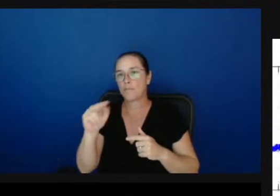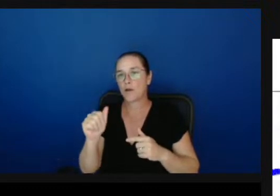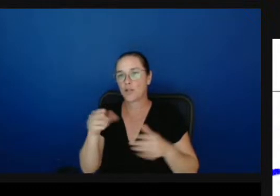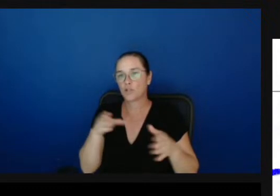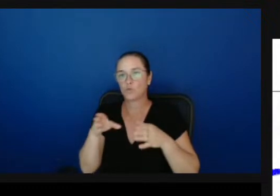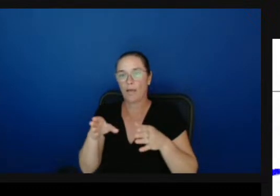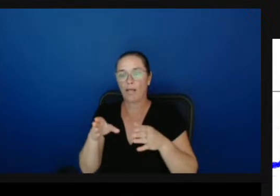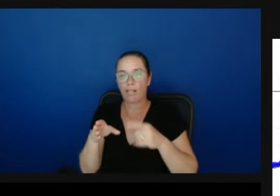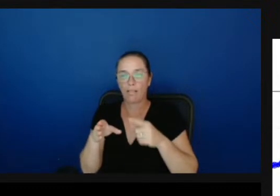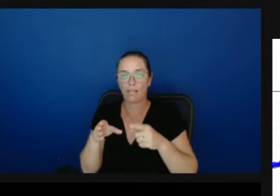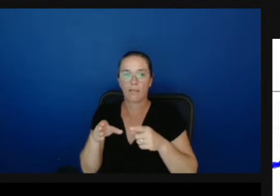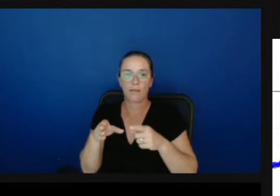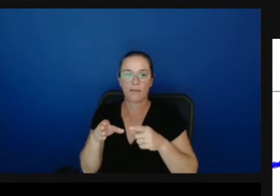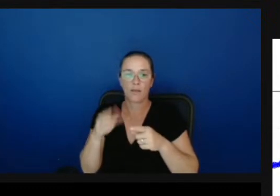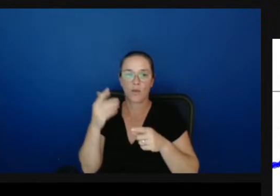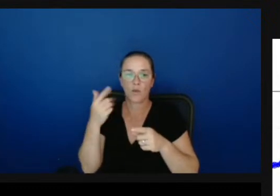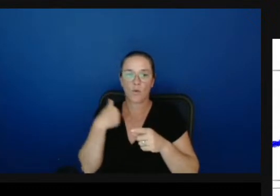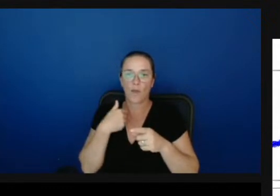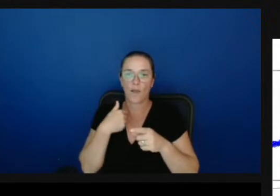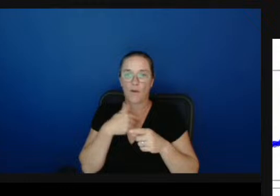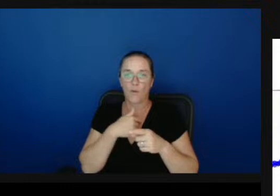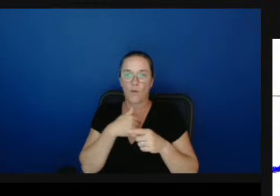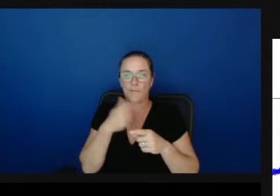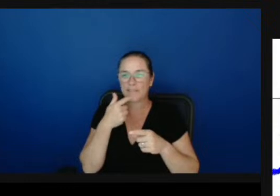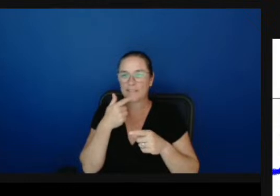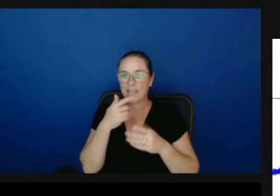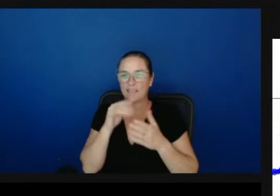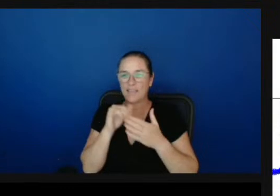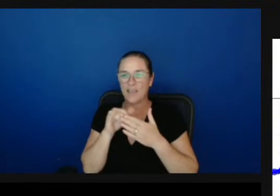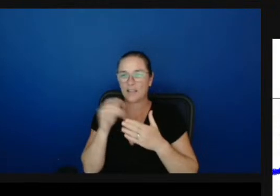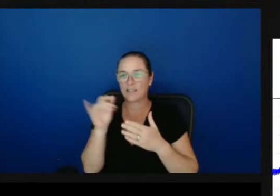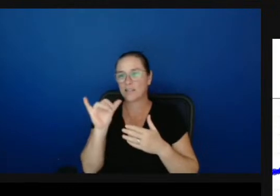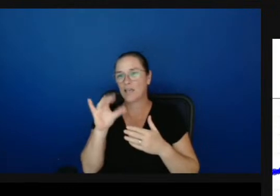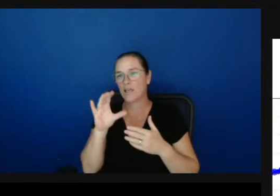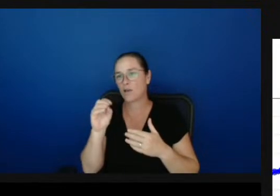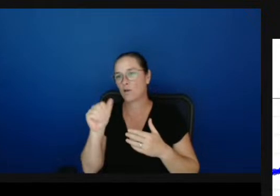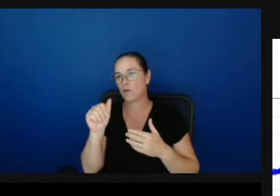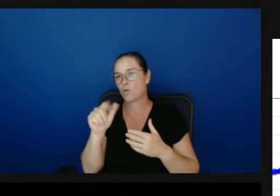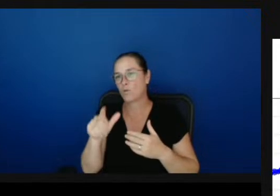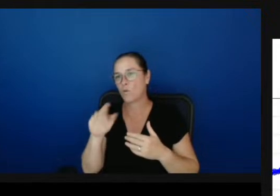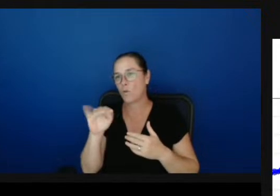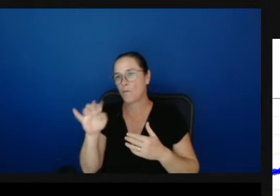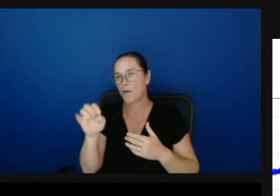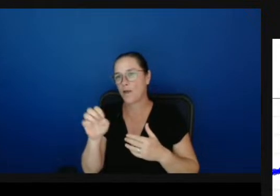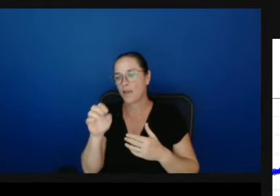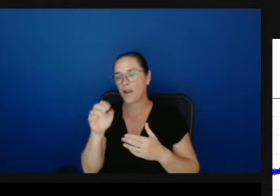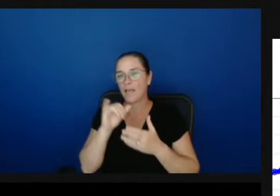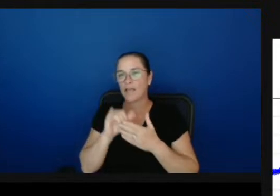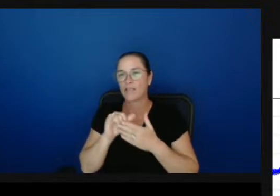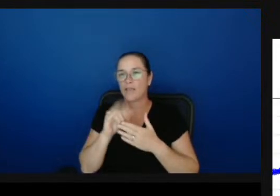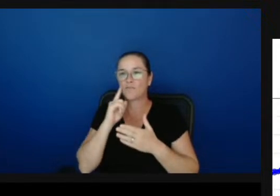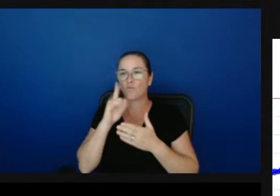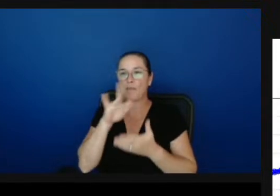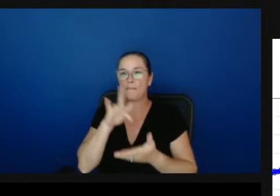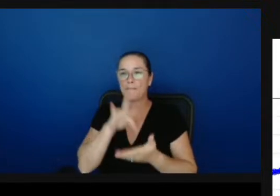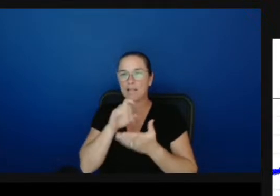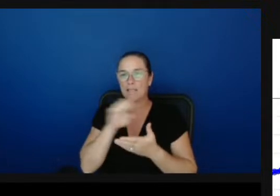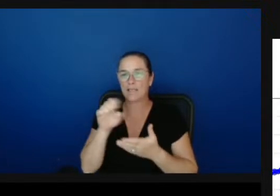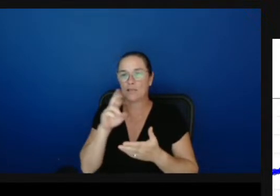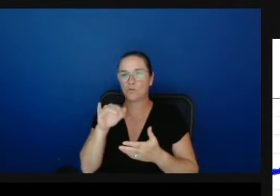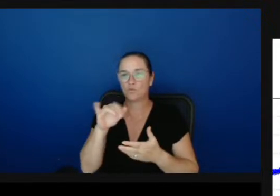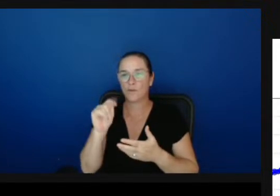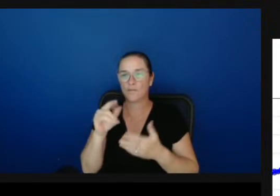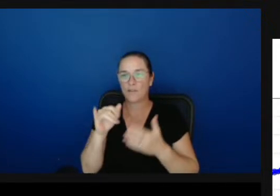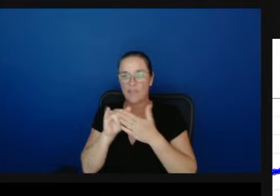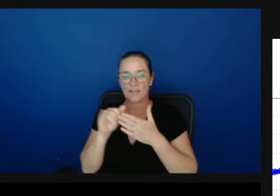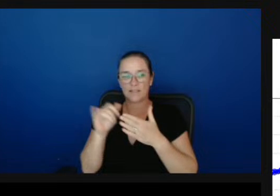a station that I, for a long time, have been saying is a canary in a coal mine, the bellwether station for the Middle East Rift, the one that is the